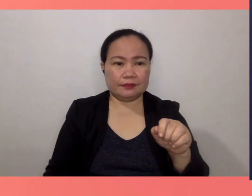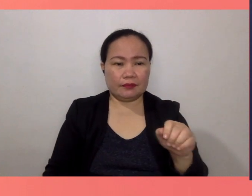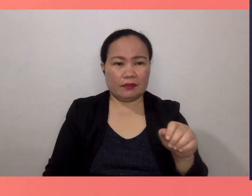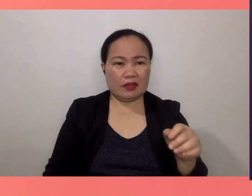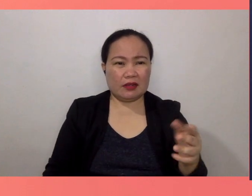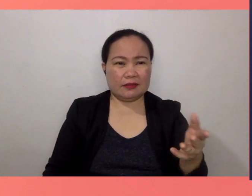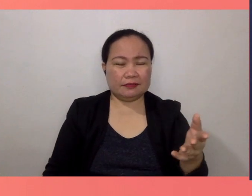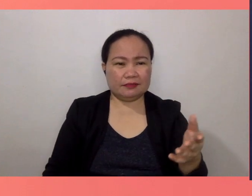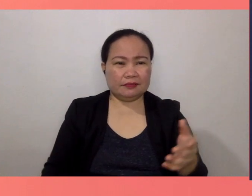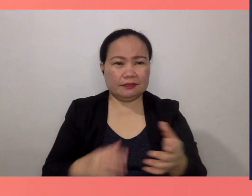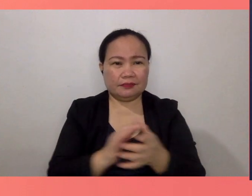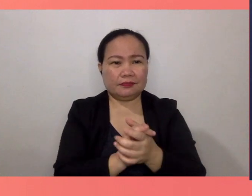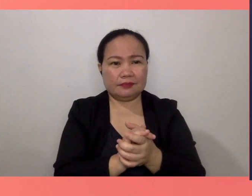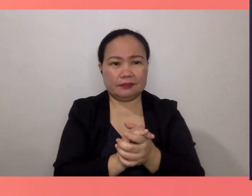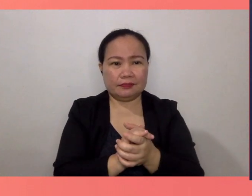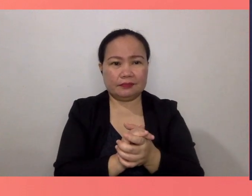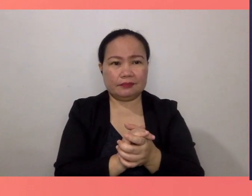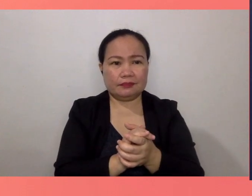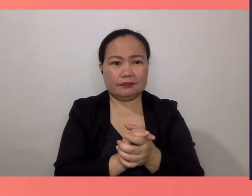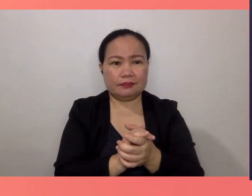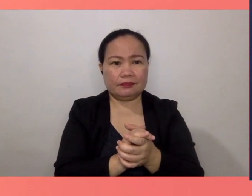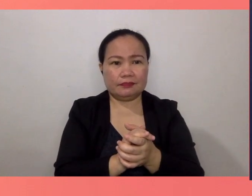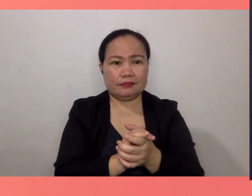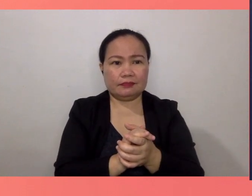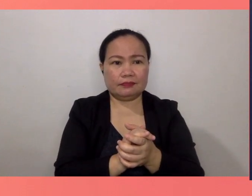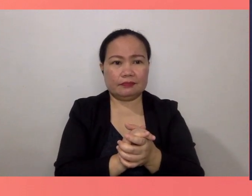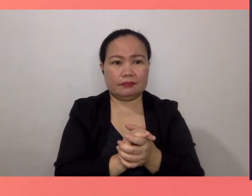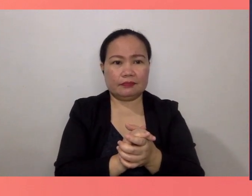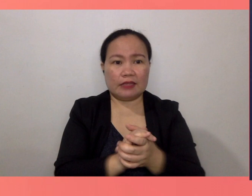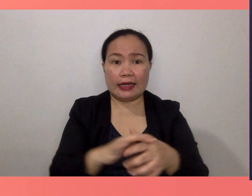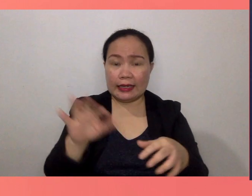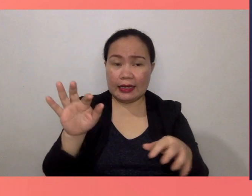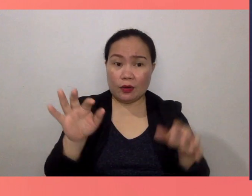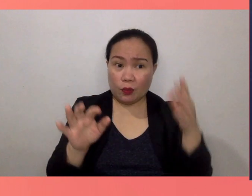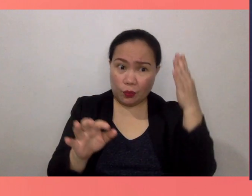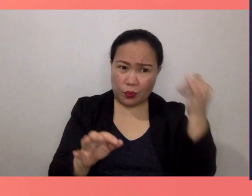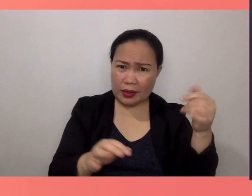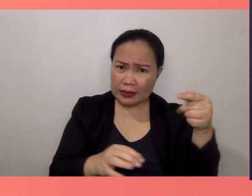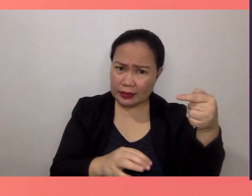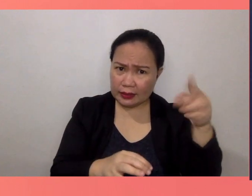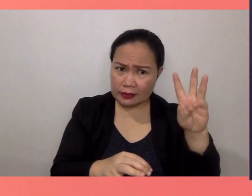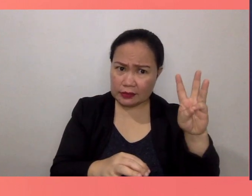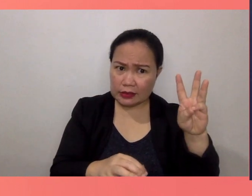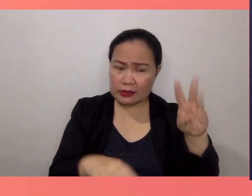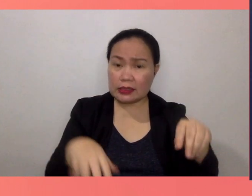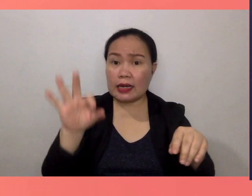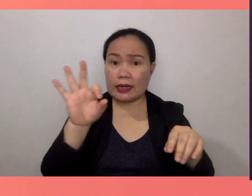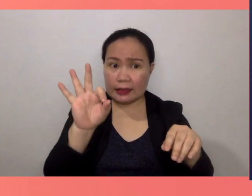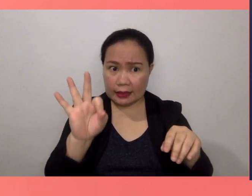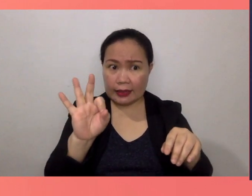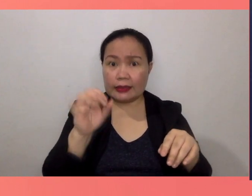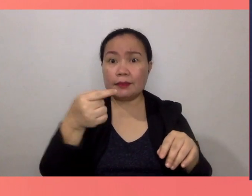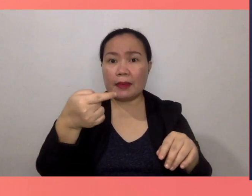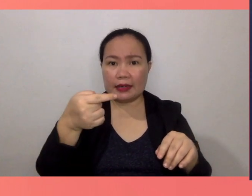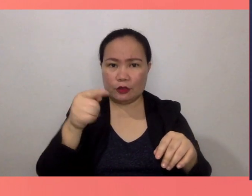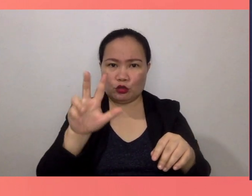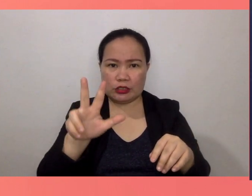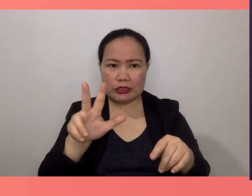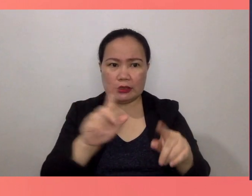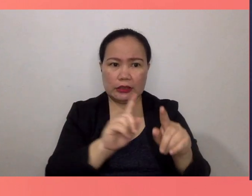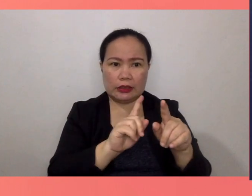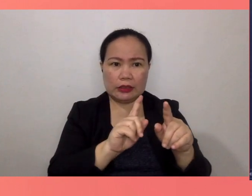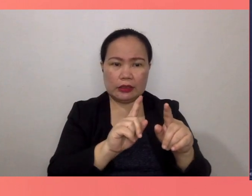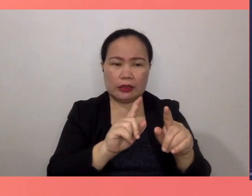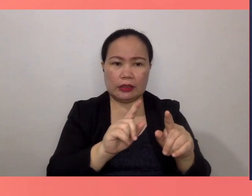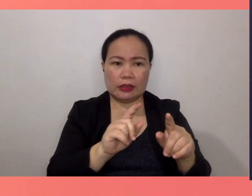okay, so yung ano natin, yung radical term natin remains. So, balik tayo sa umpisang step natin.